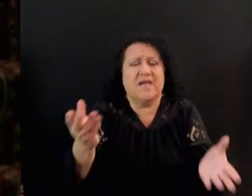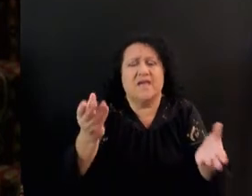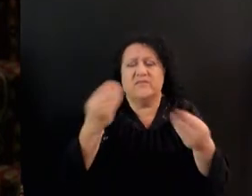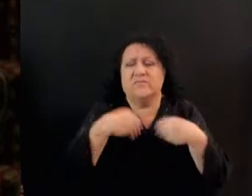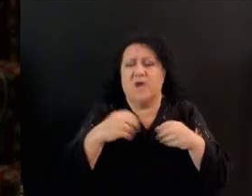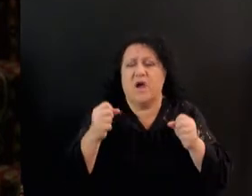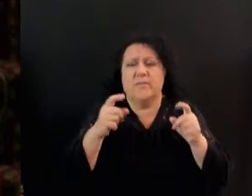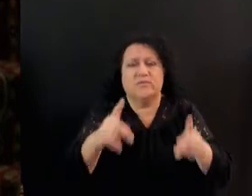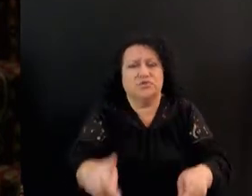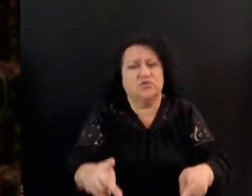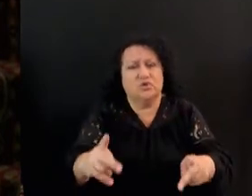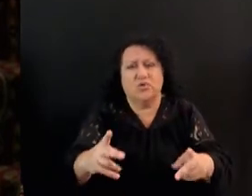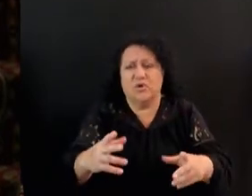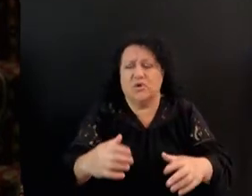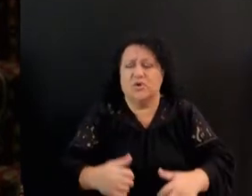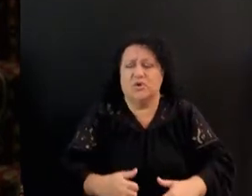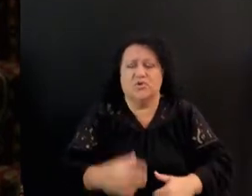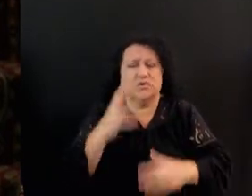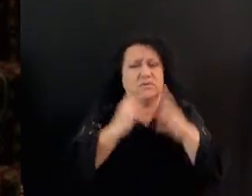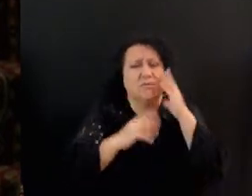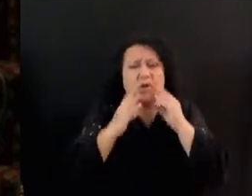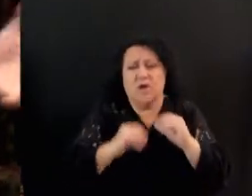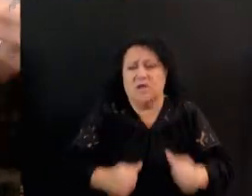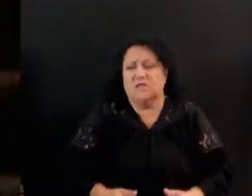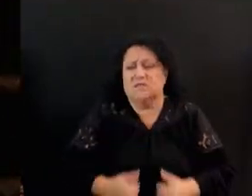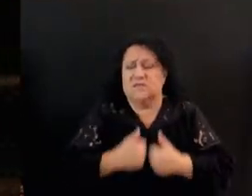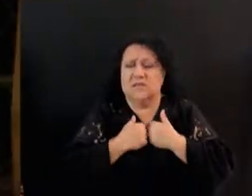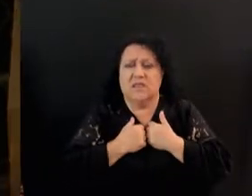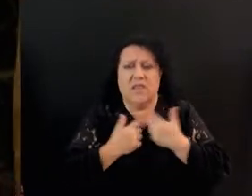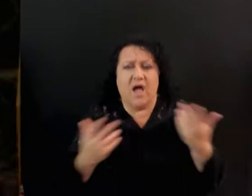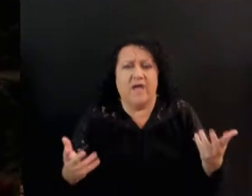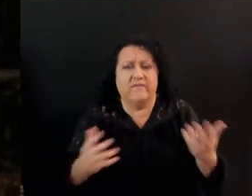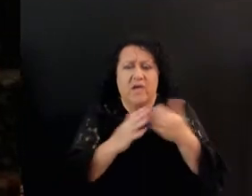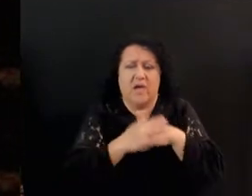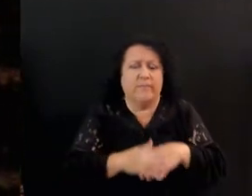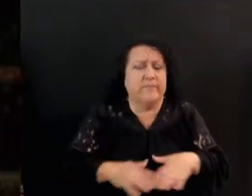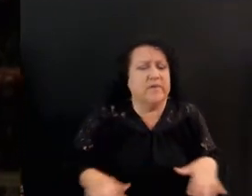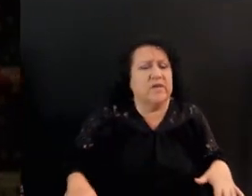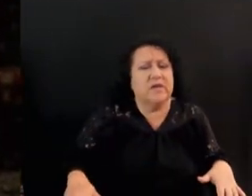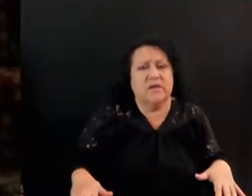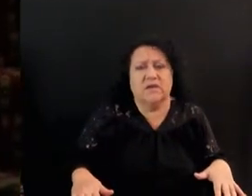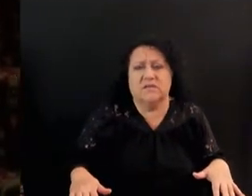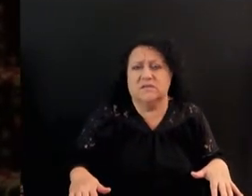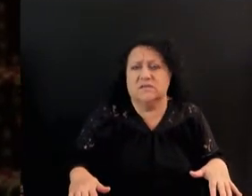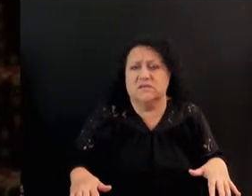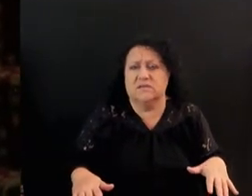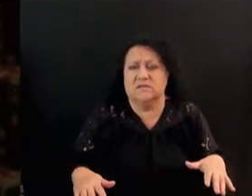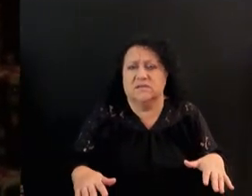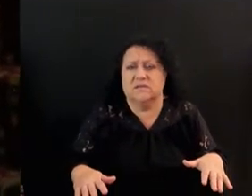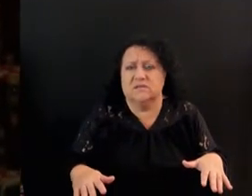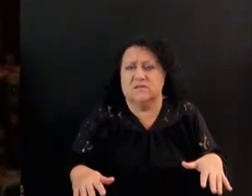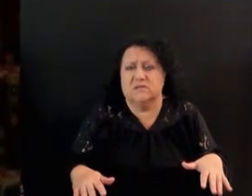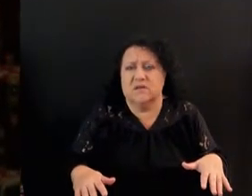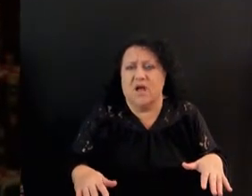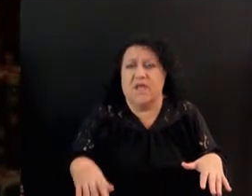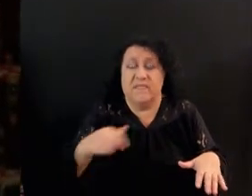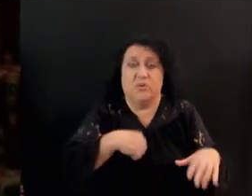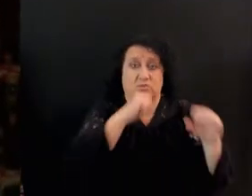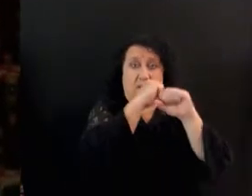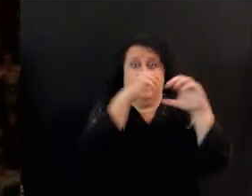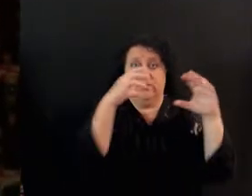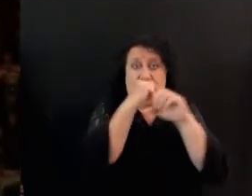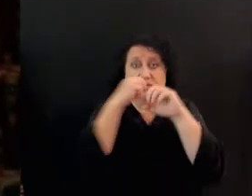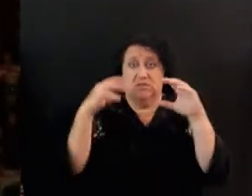me beside still waters. Both of these images are images of rest, of peace.